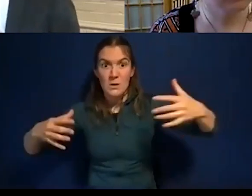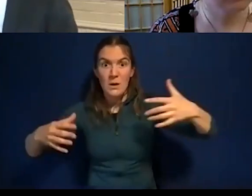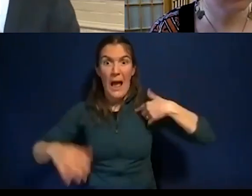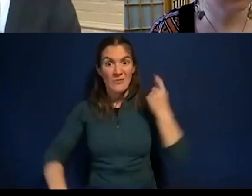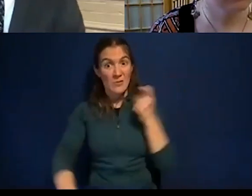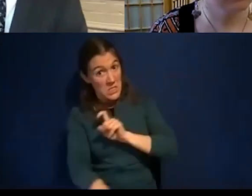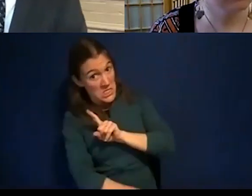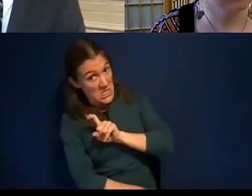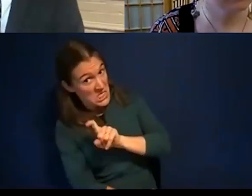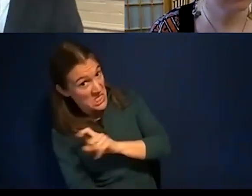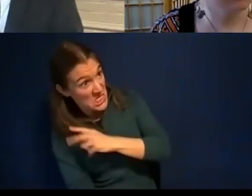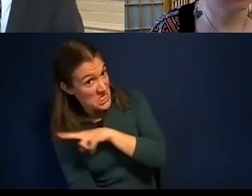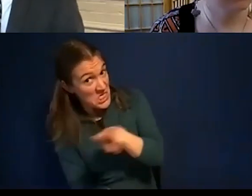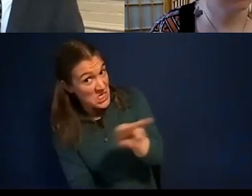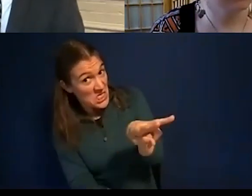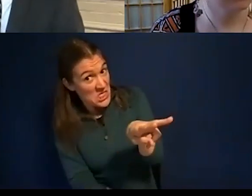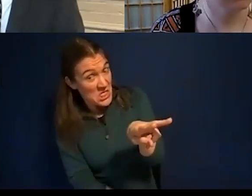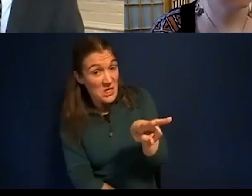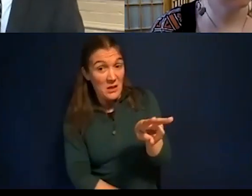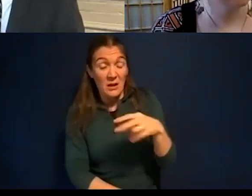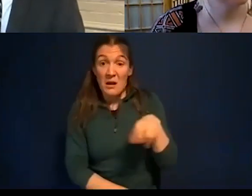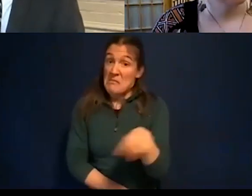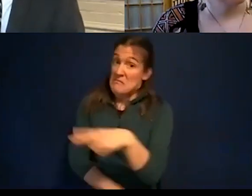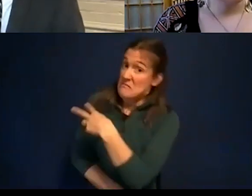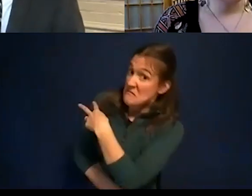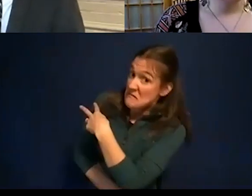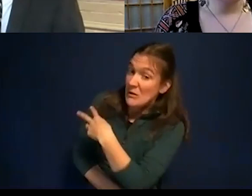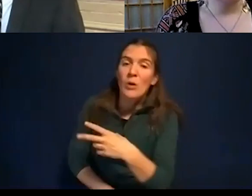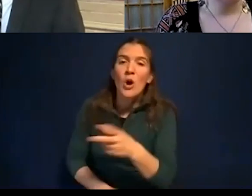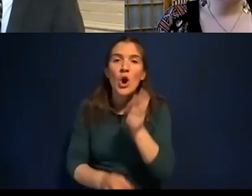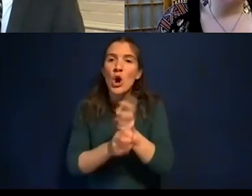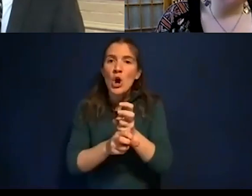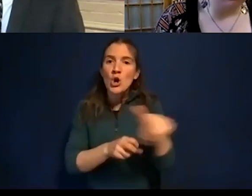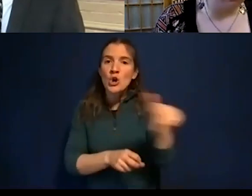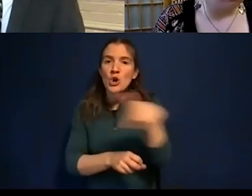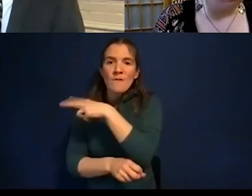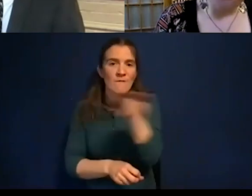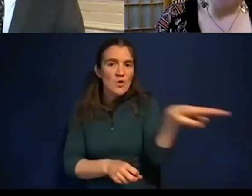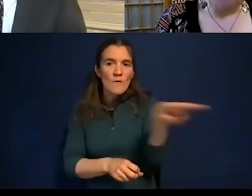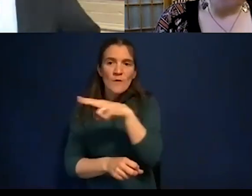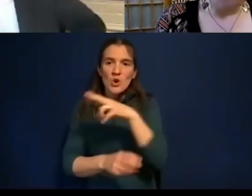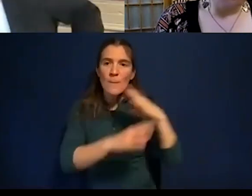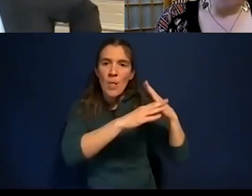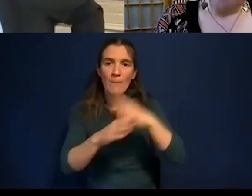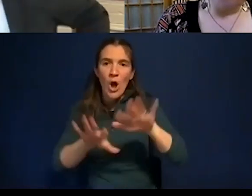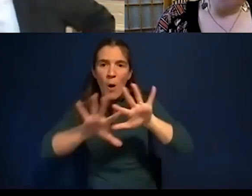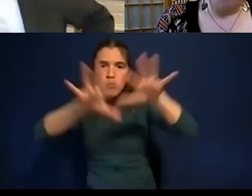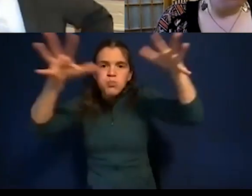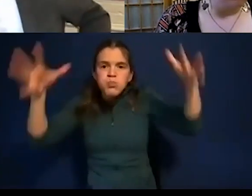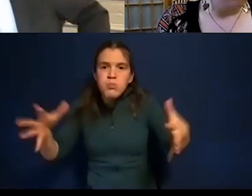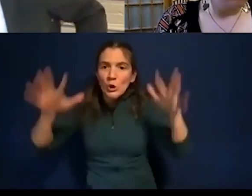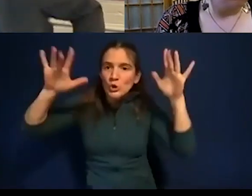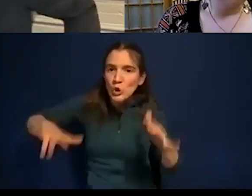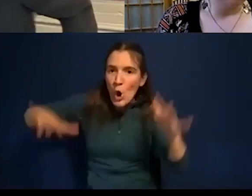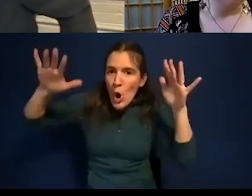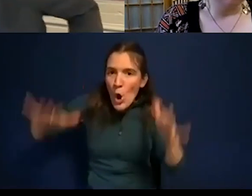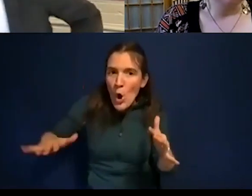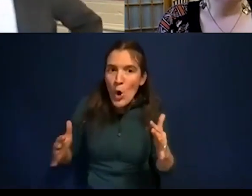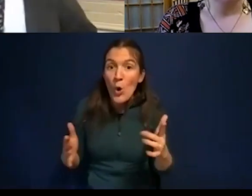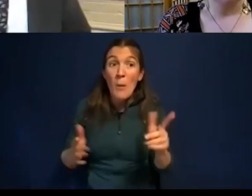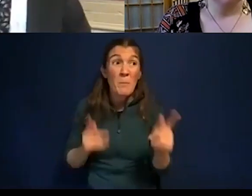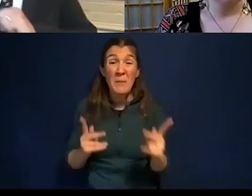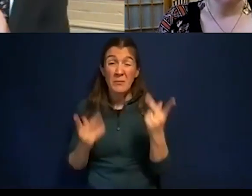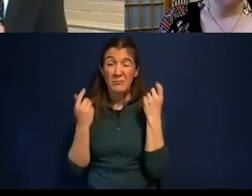far down what is Putney Road at that point when I'm crossing the second over to Walnut, because people can drive